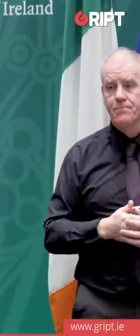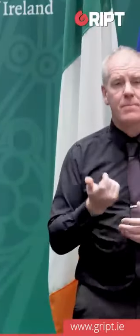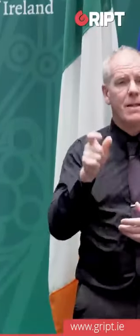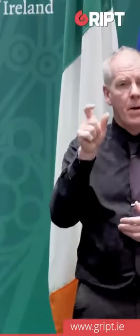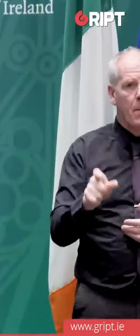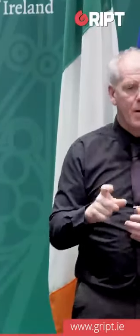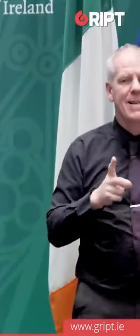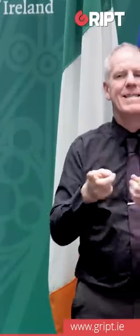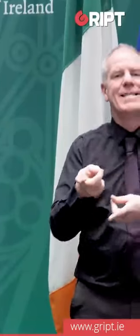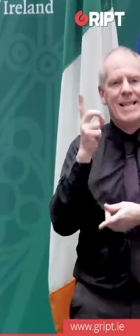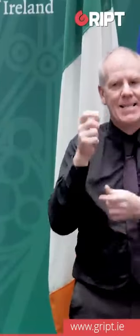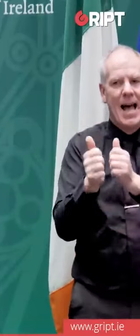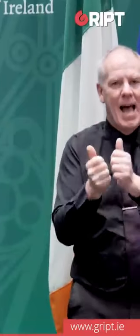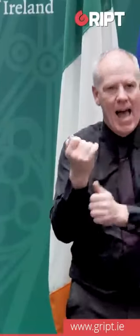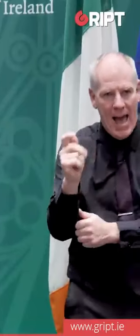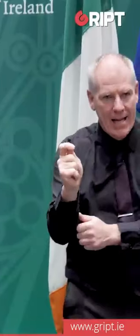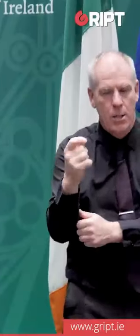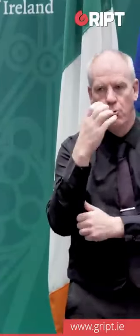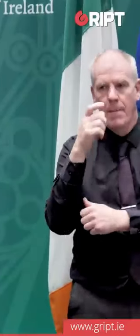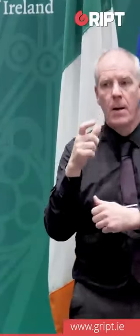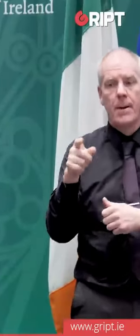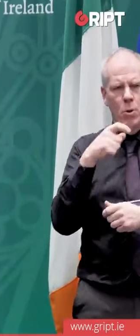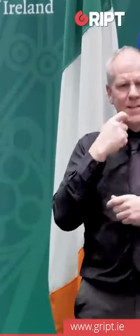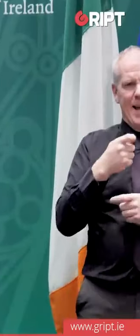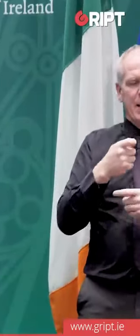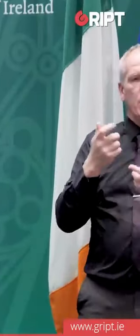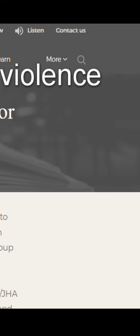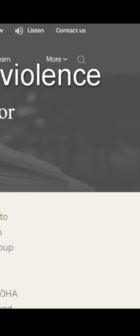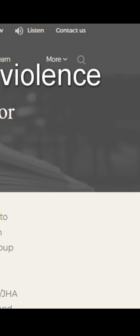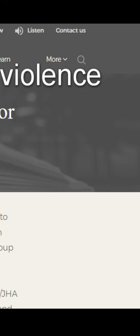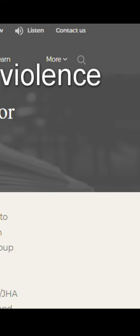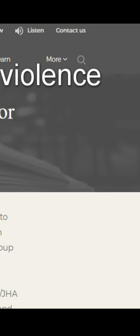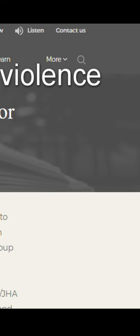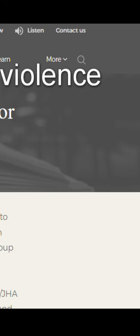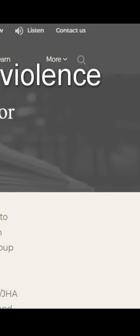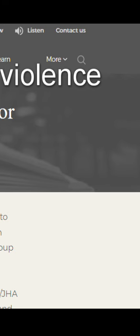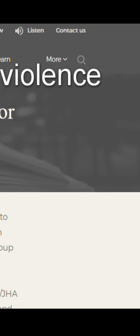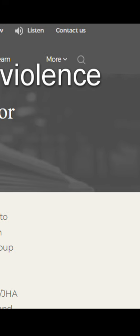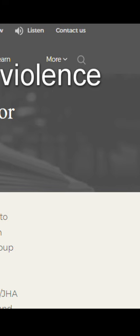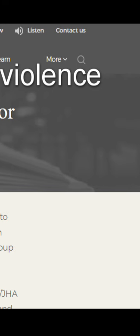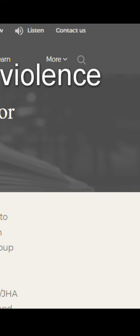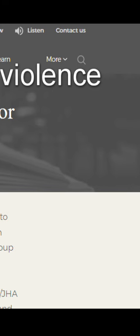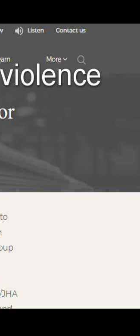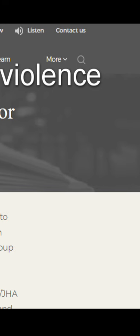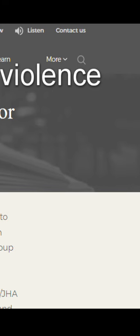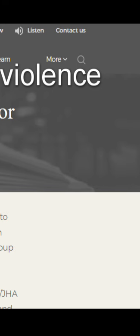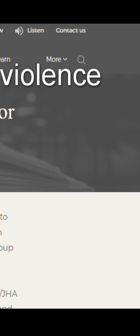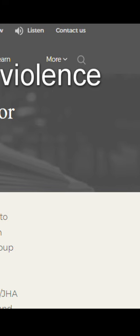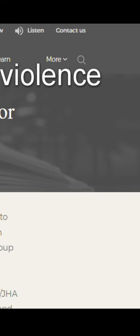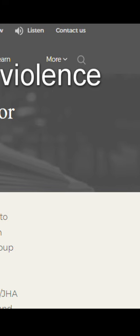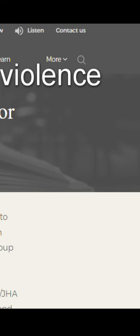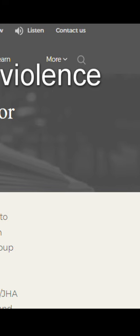language in her answers to misrepresent the impact and intention of this bill. The bill is called the incitement to hatred and hate offences